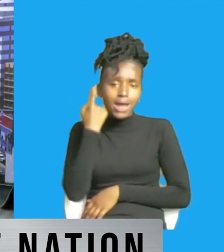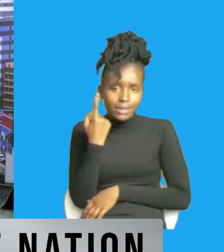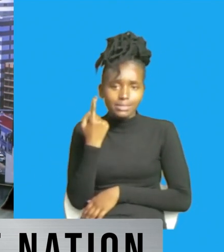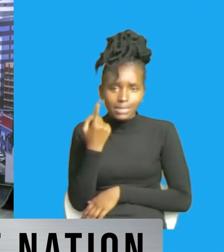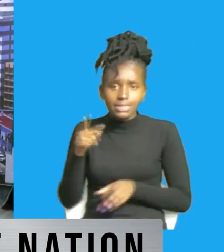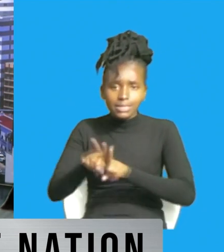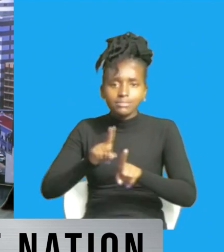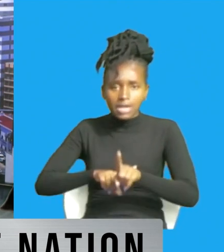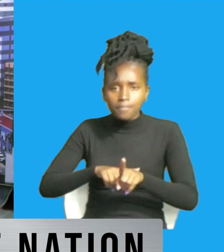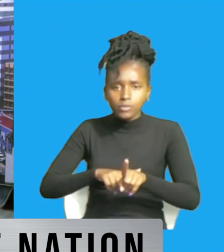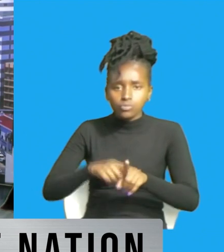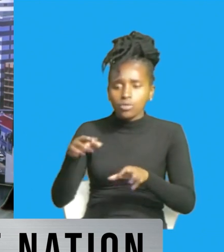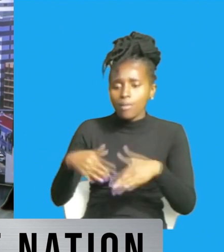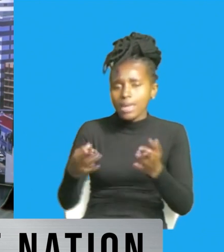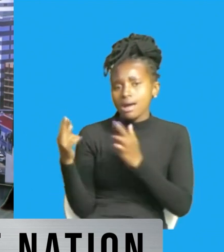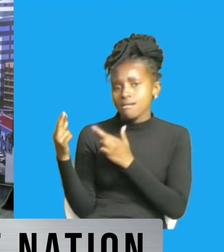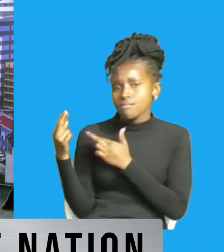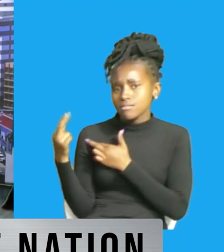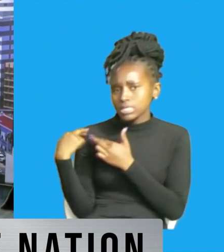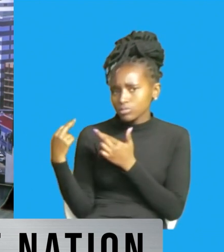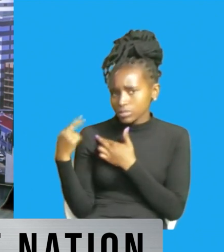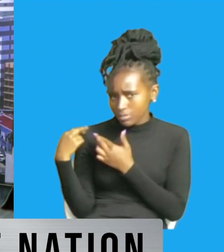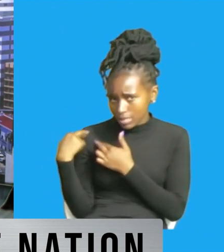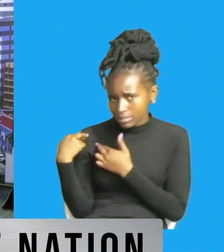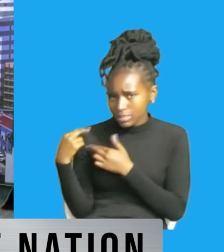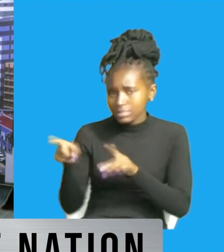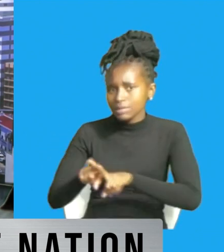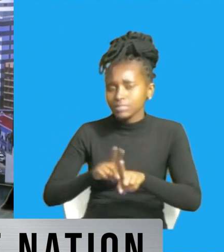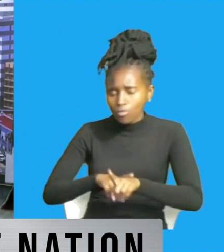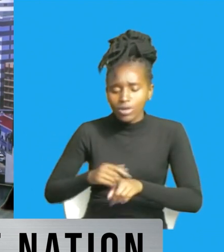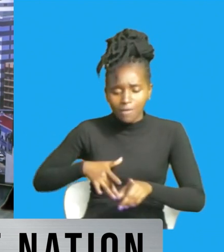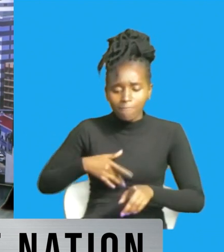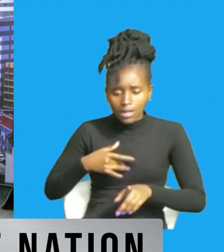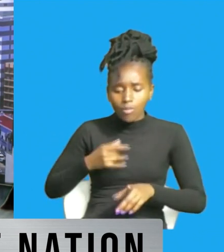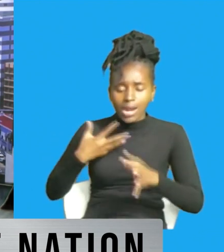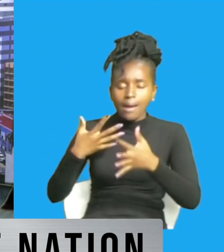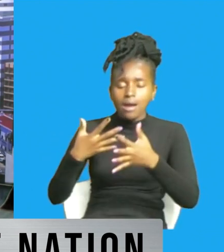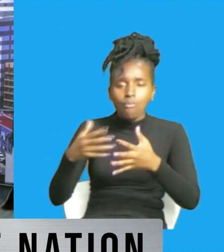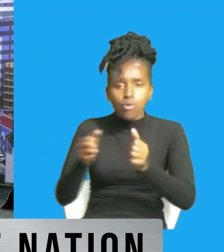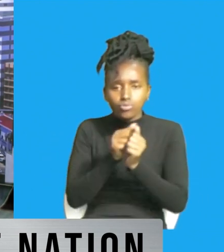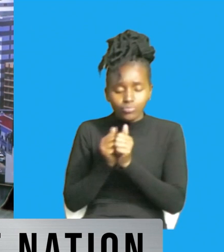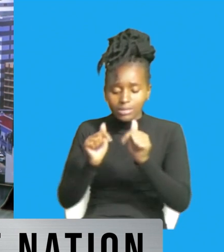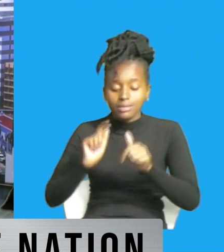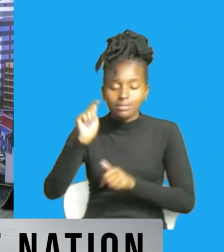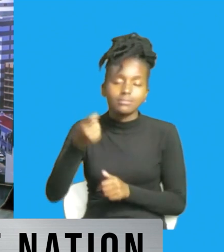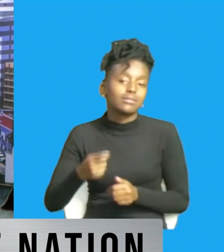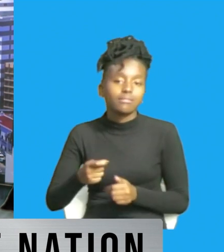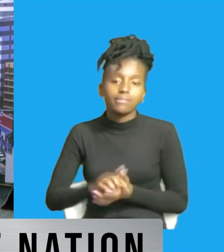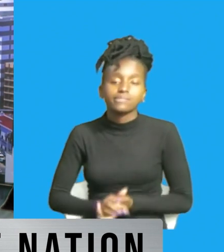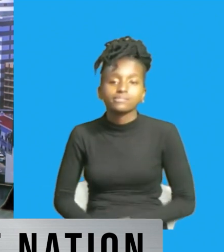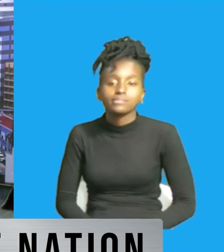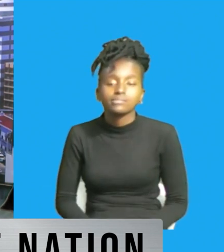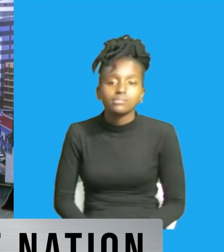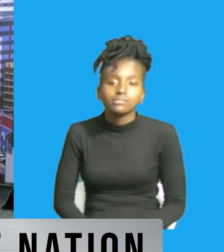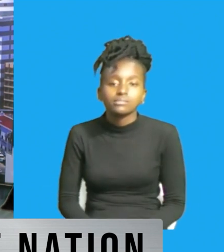that kama umefanya makosa ufungwe, lakini unafungwa katika nchi yako kupitia katiba yako. Yeah. So yeah. I hope that